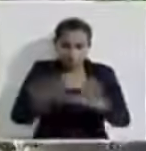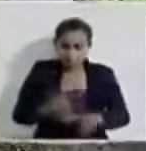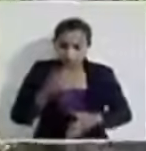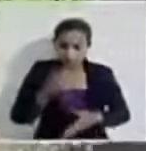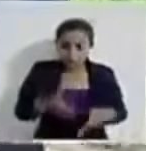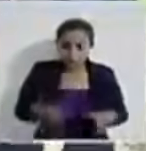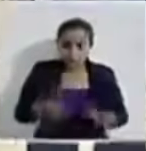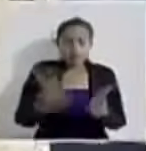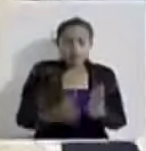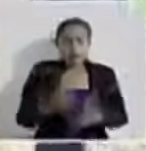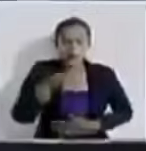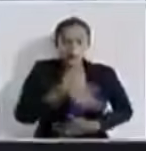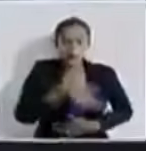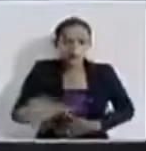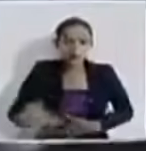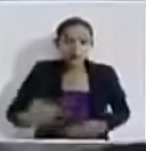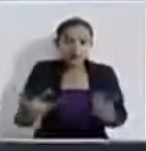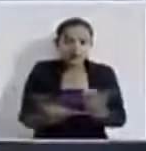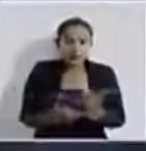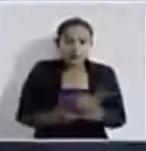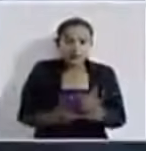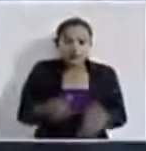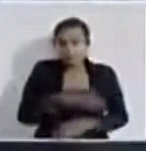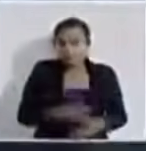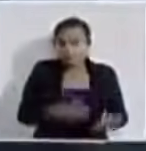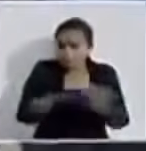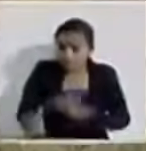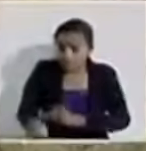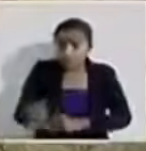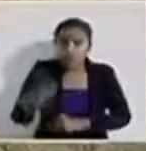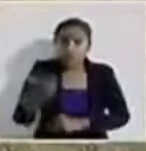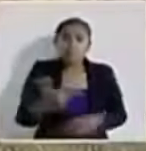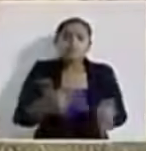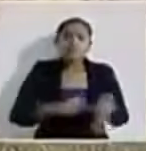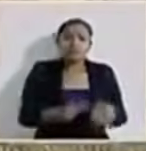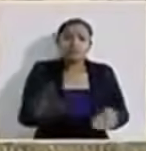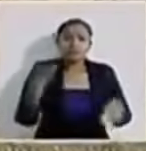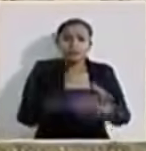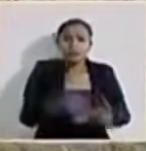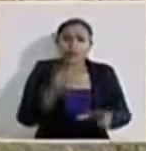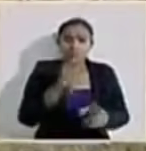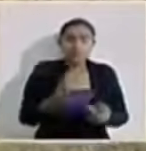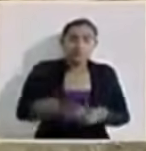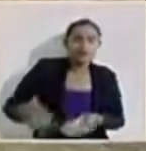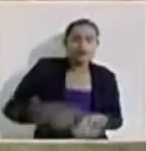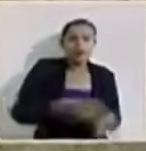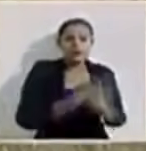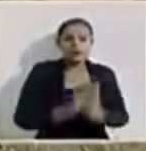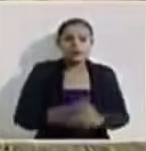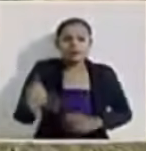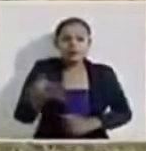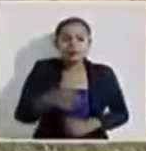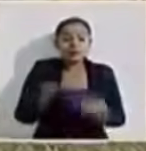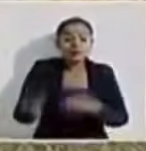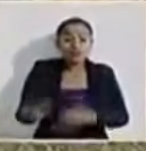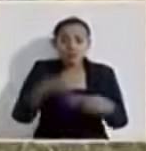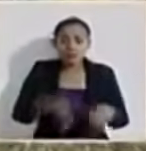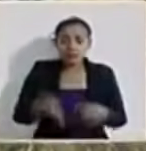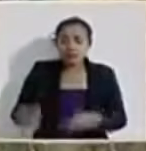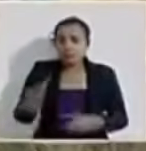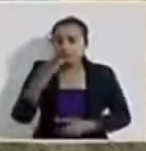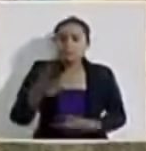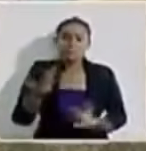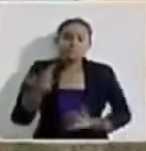a freshwater fish project while farmers were preparing to till their lands for cultivations. Over the past few days, a certain individual